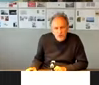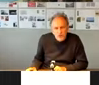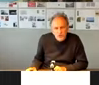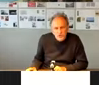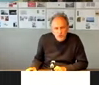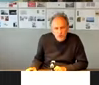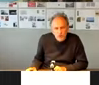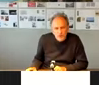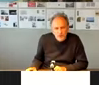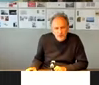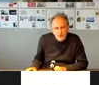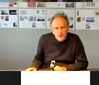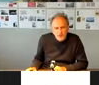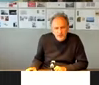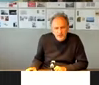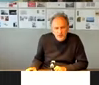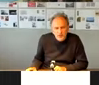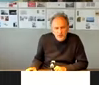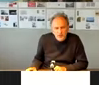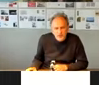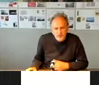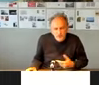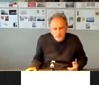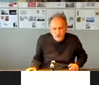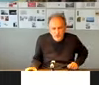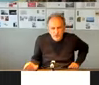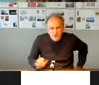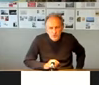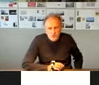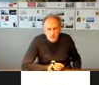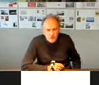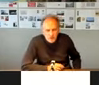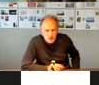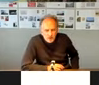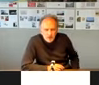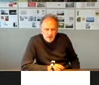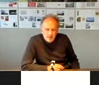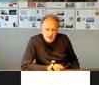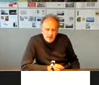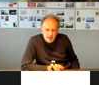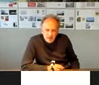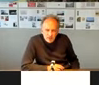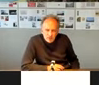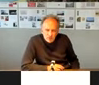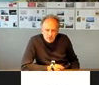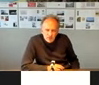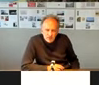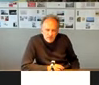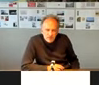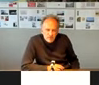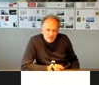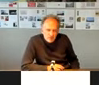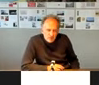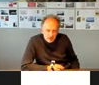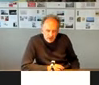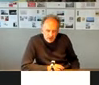interest in the school. We used color, orange and white. This is color that is taken up to the